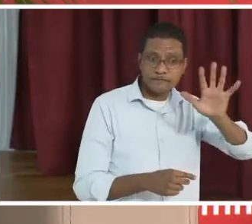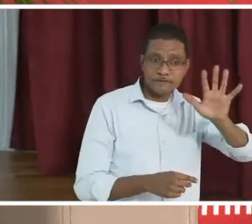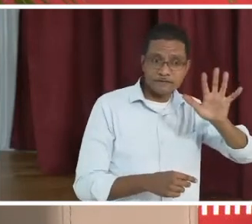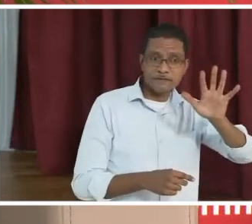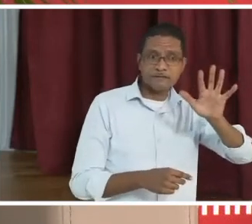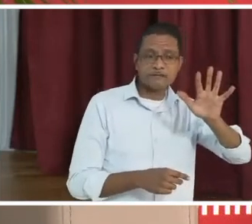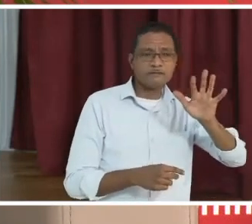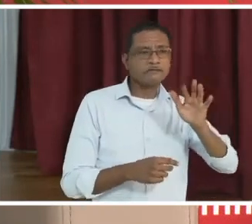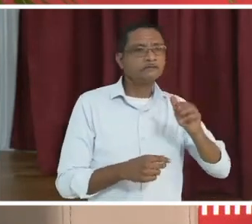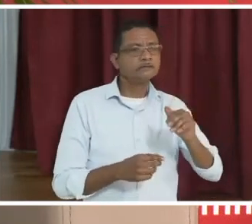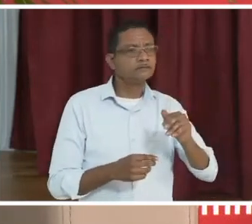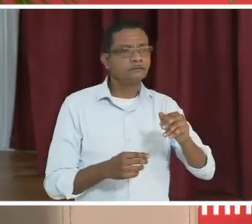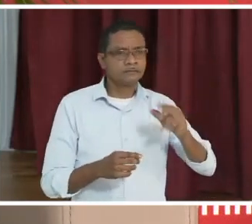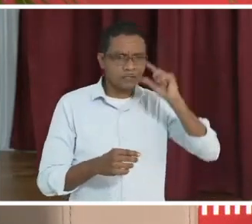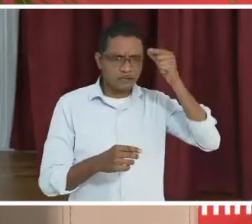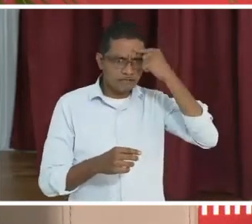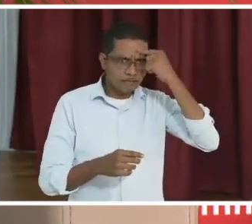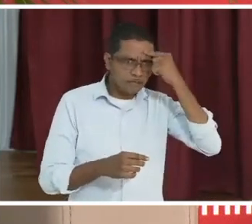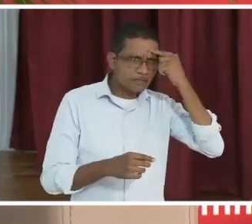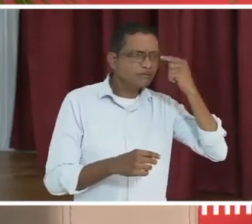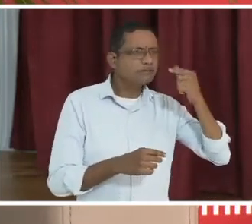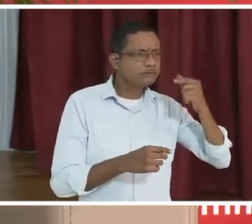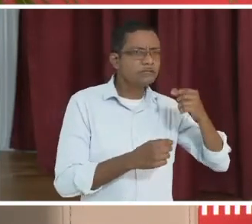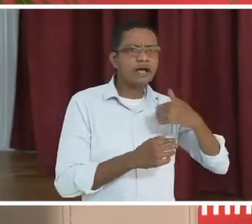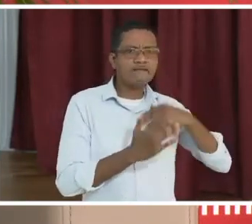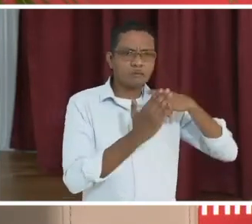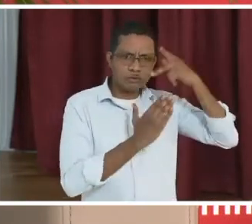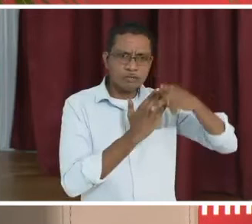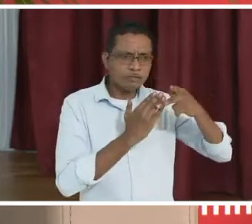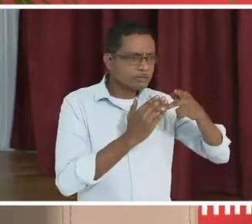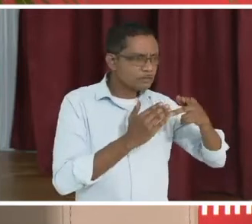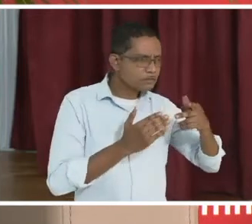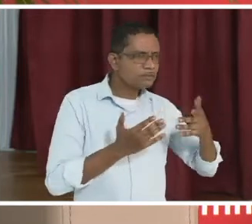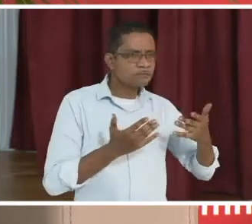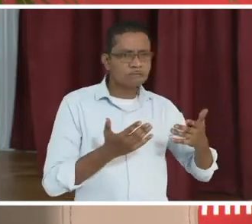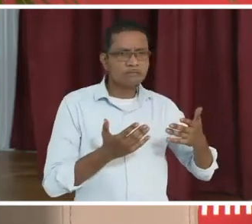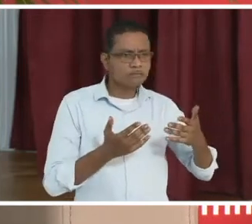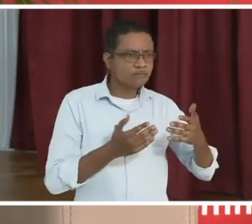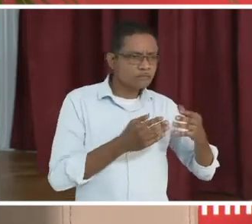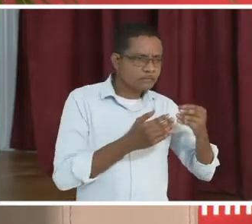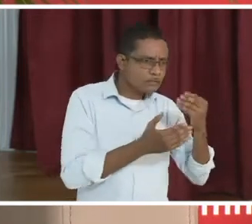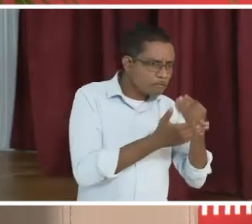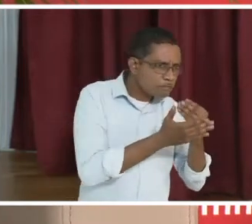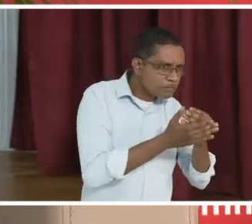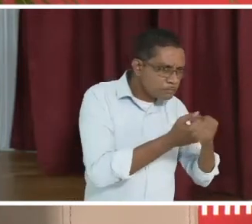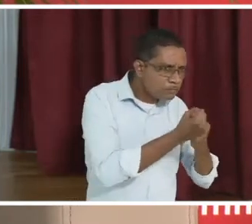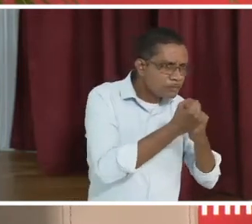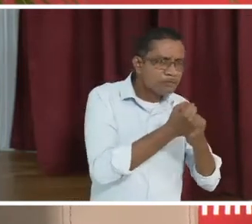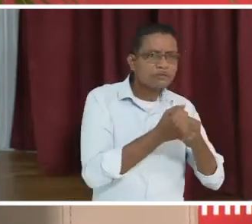are actually the government subsidized programs that allow for people to start based on your financial